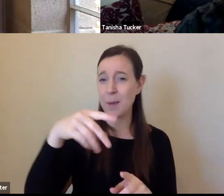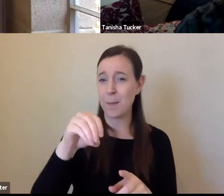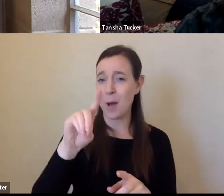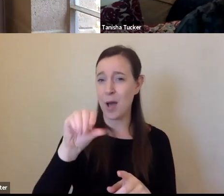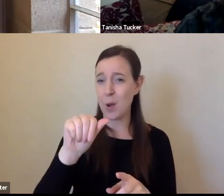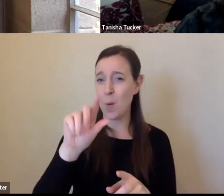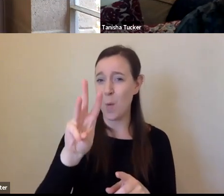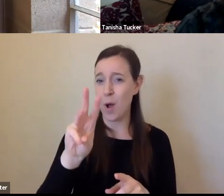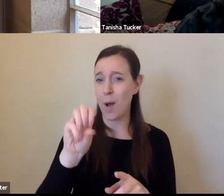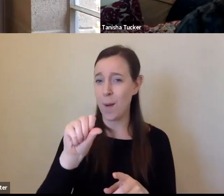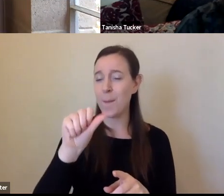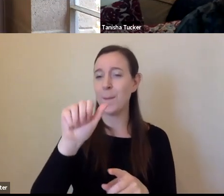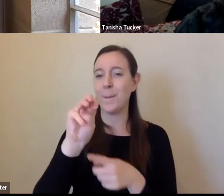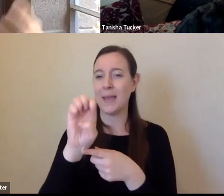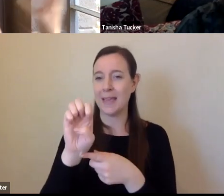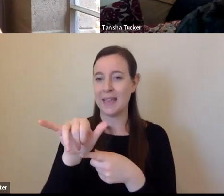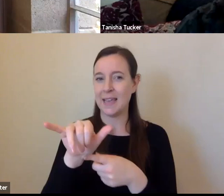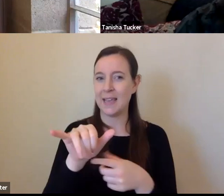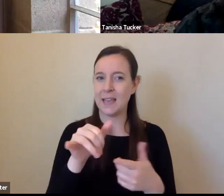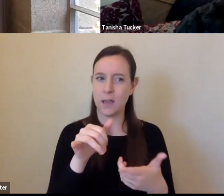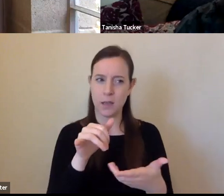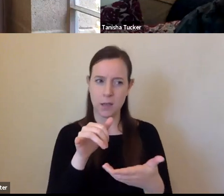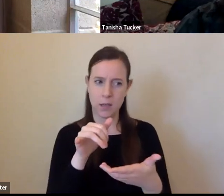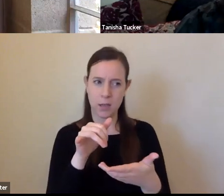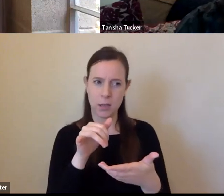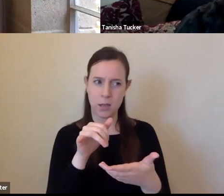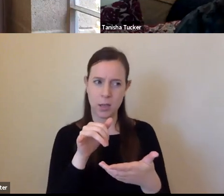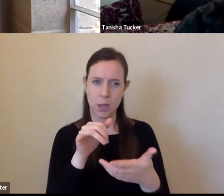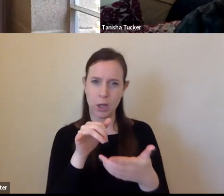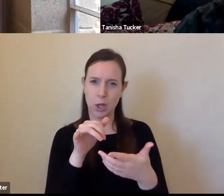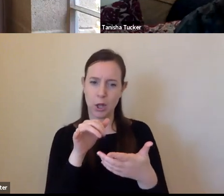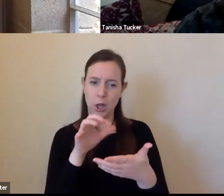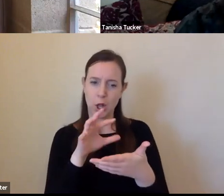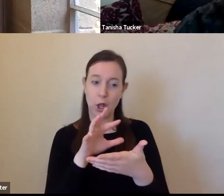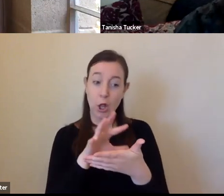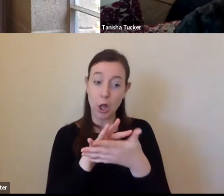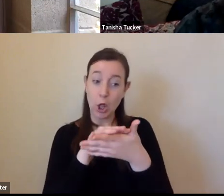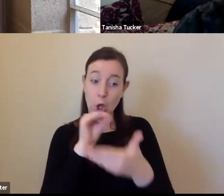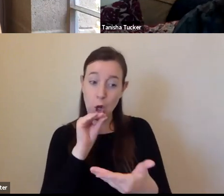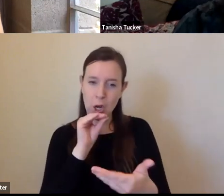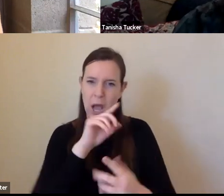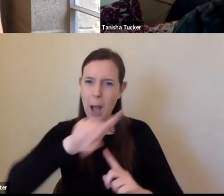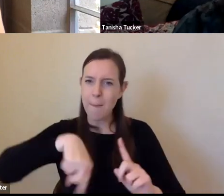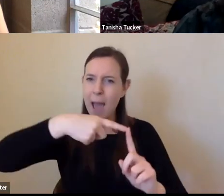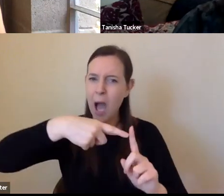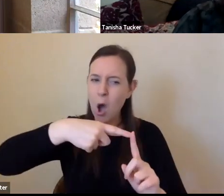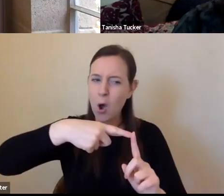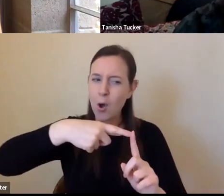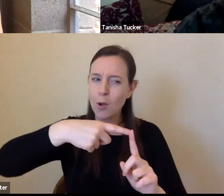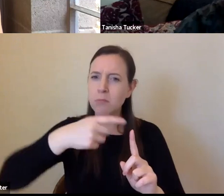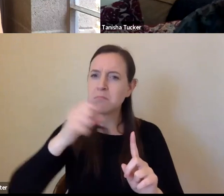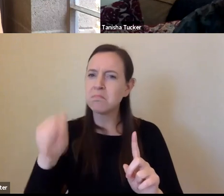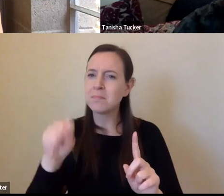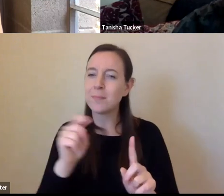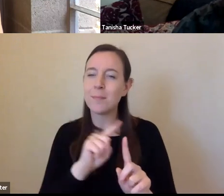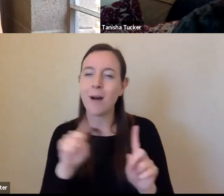learn from the plant instead of just about the plant. So what lessons have you learned